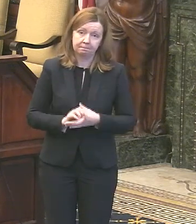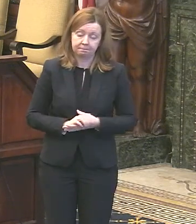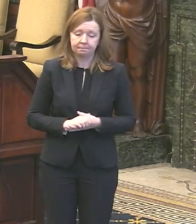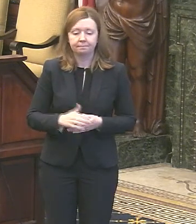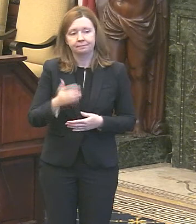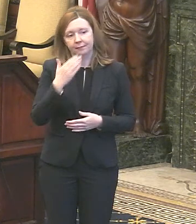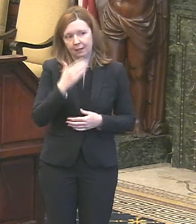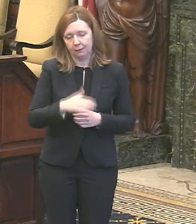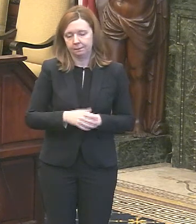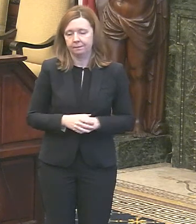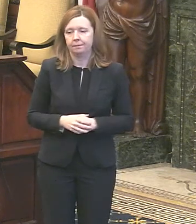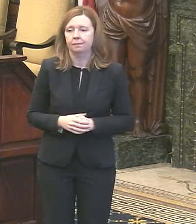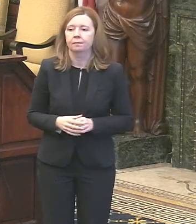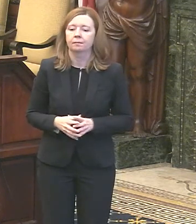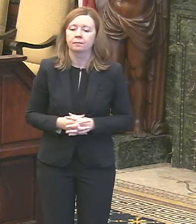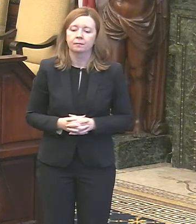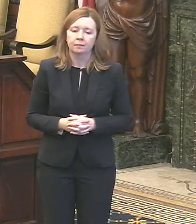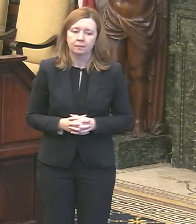Thanks.